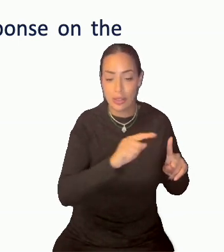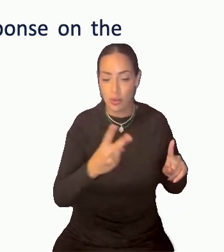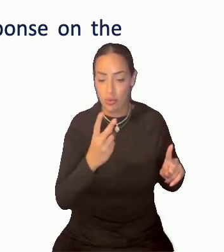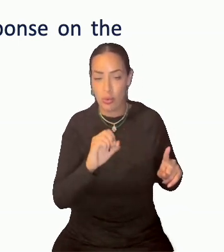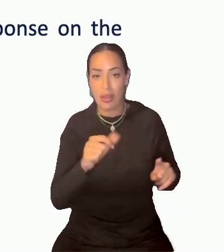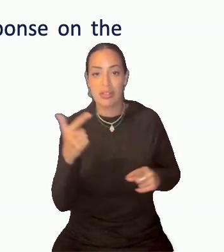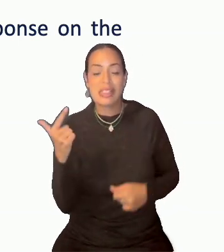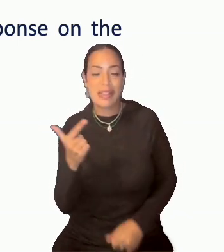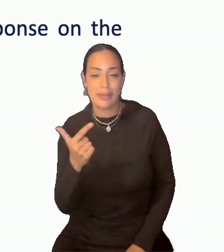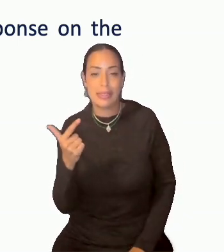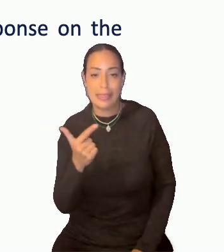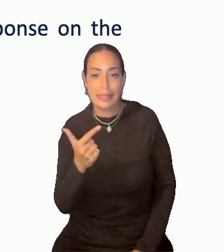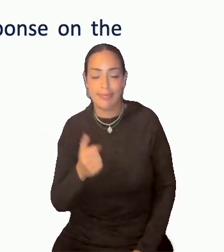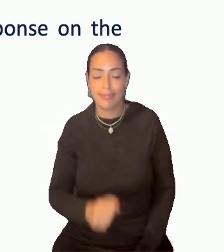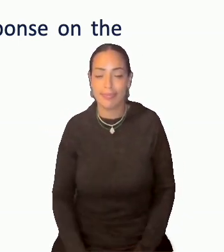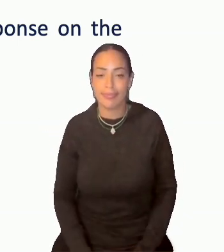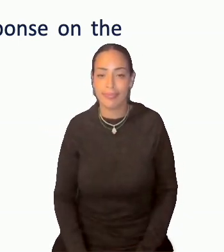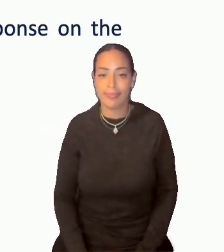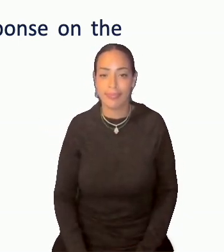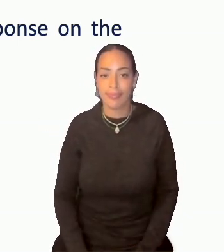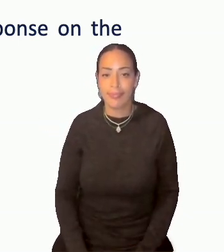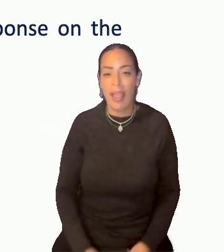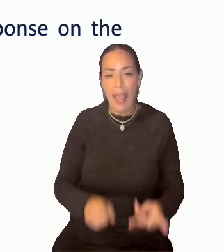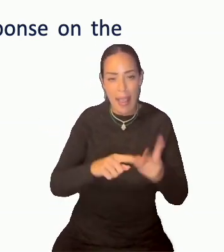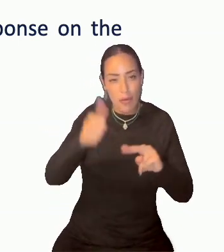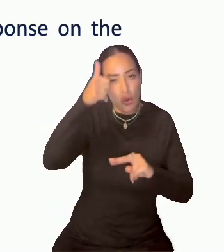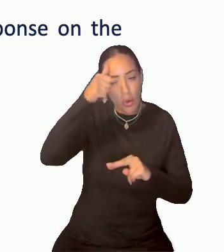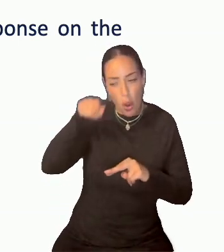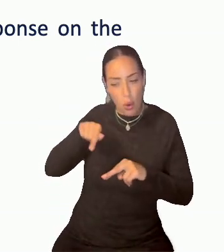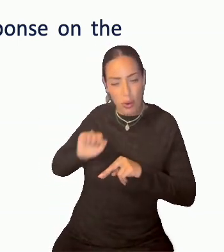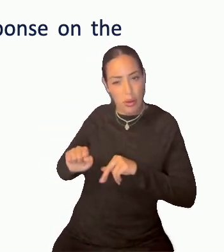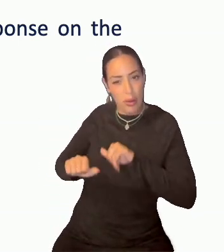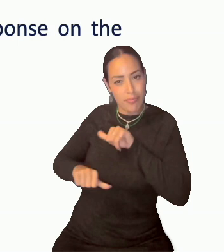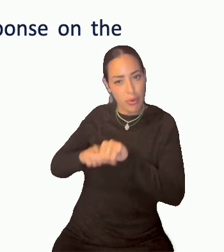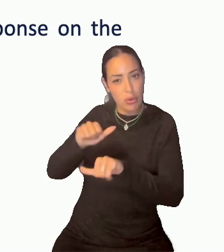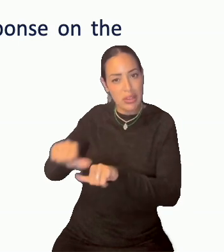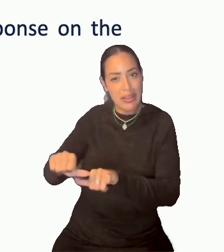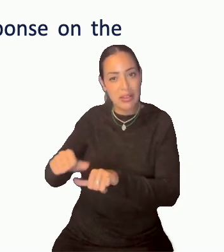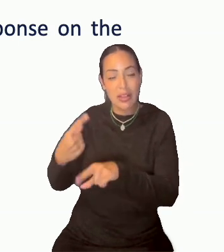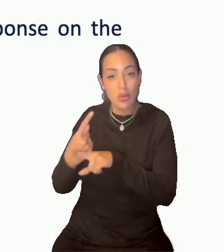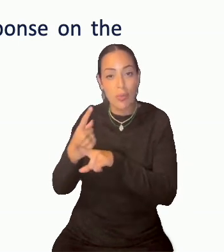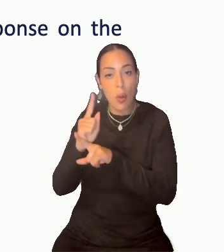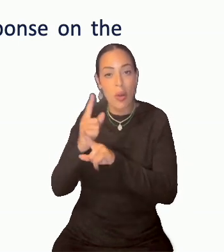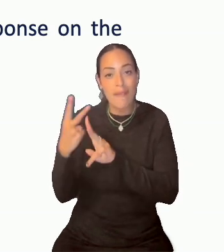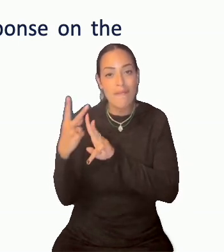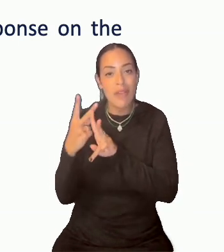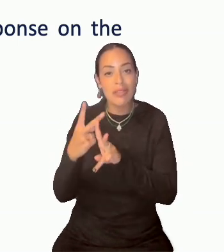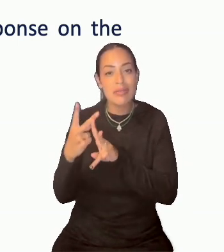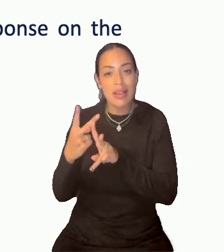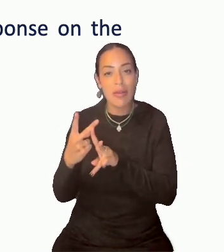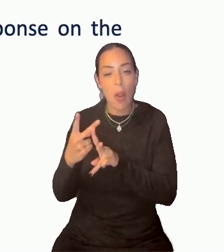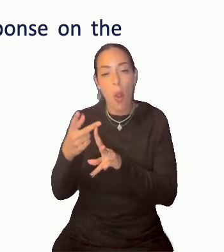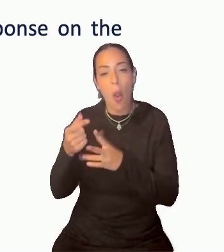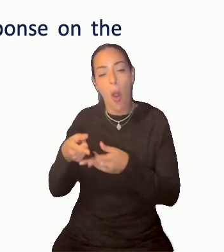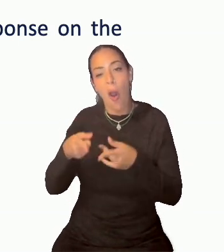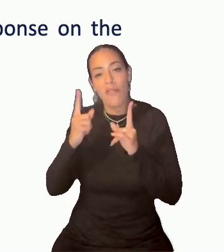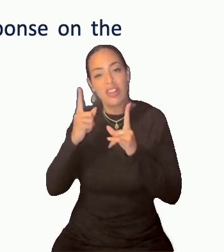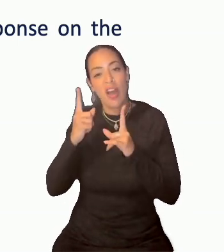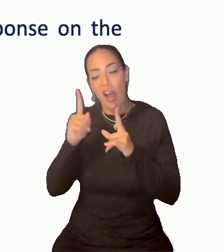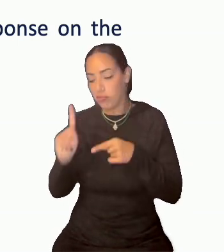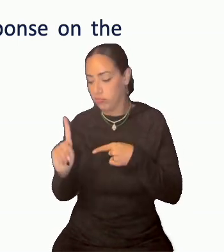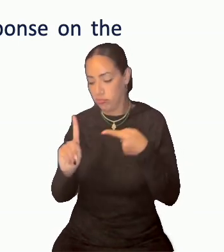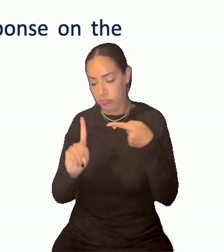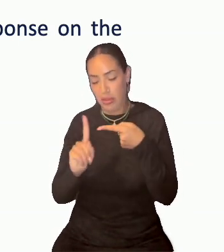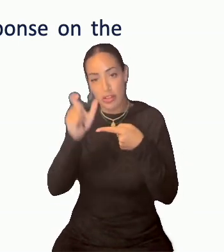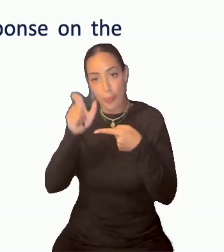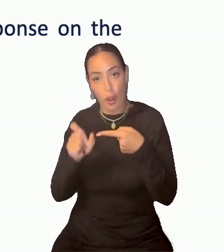2017. For those who are familiar with the military's bereavement process, they use the term visiting officer to describe their approach to family